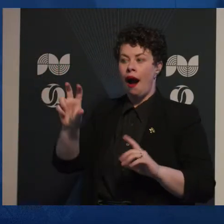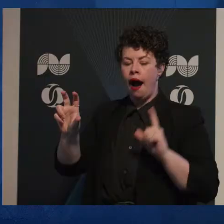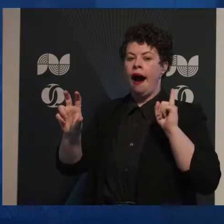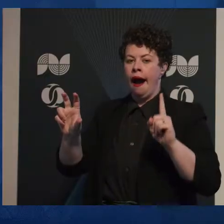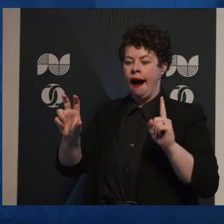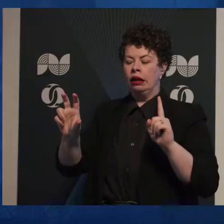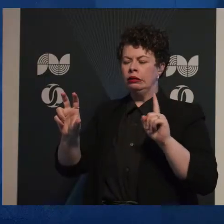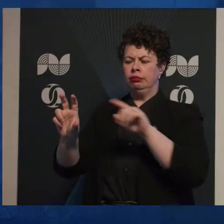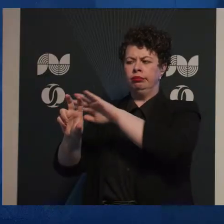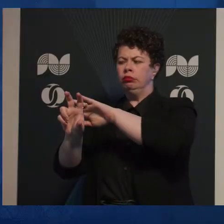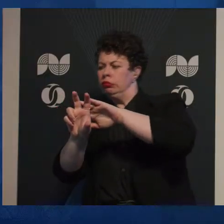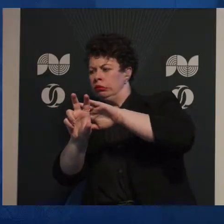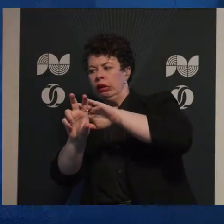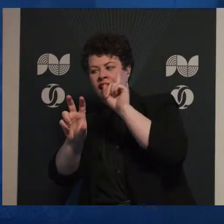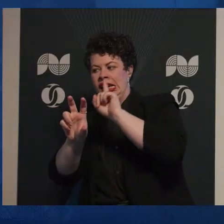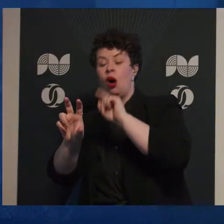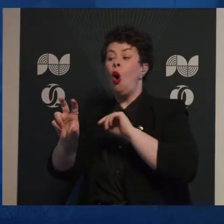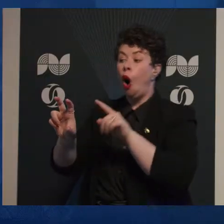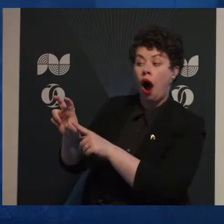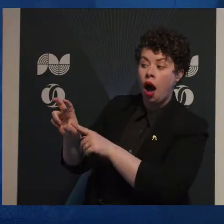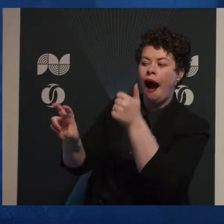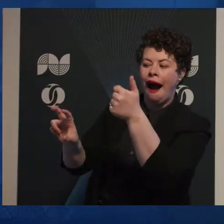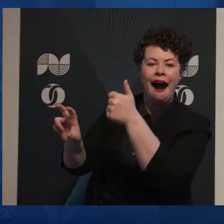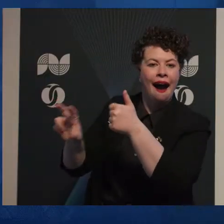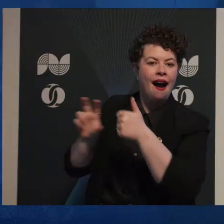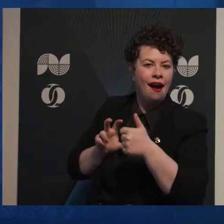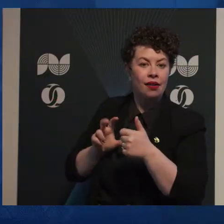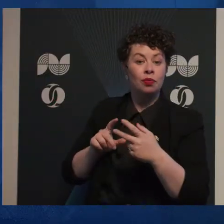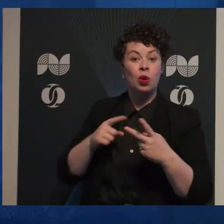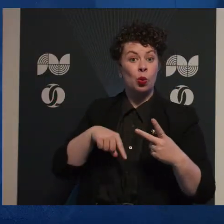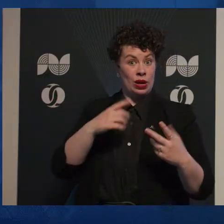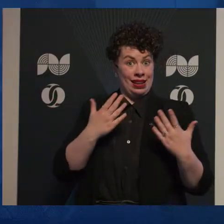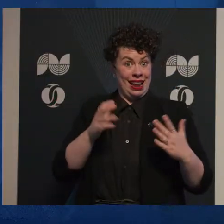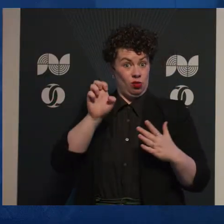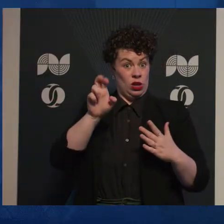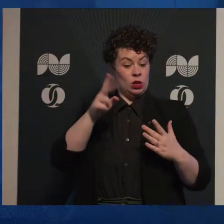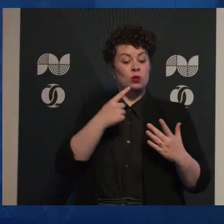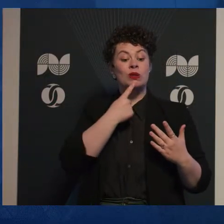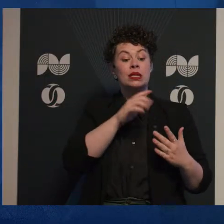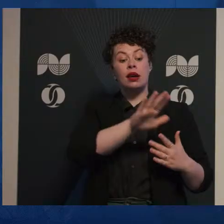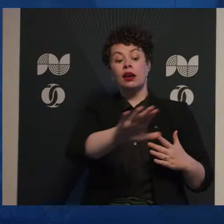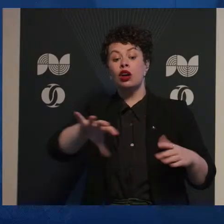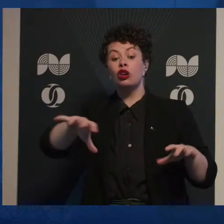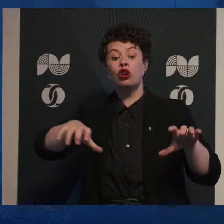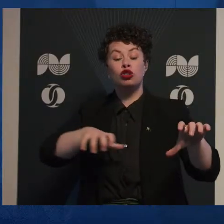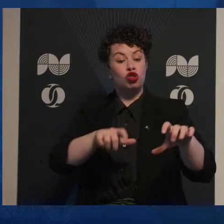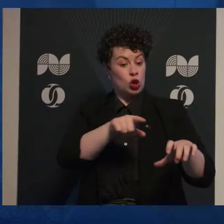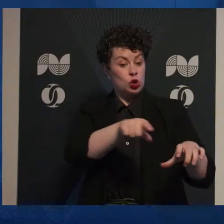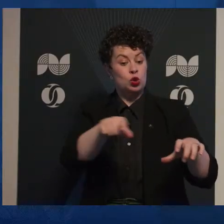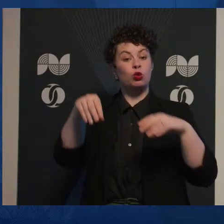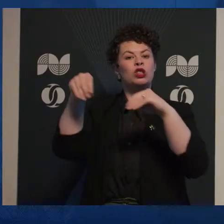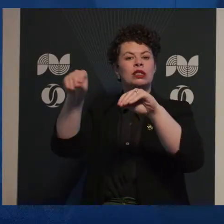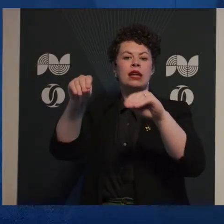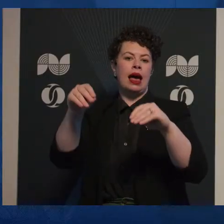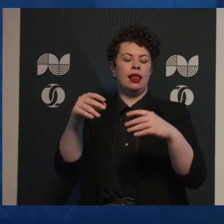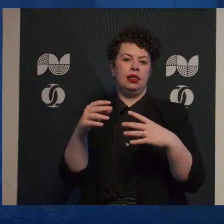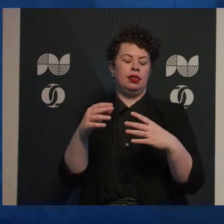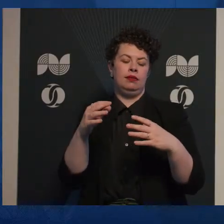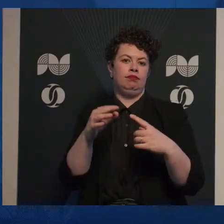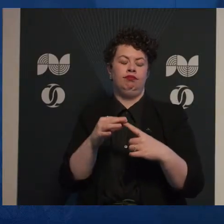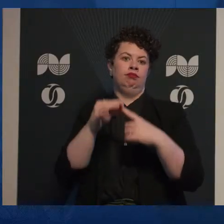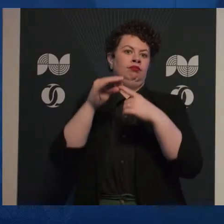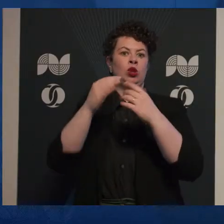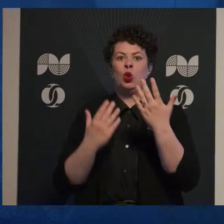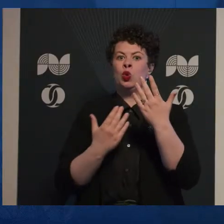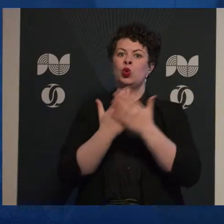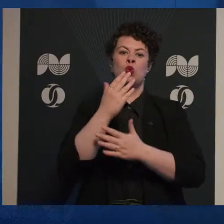European Union now beginning to look at advice to member states on the export of critical dual-use